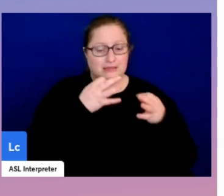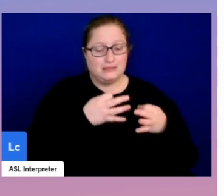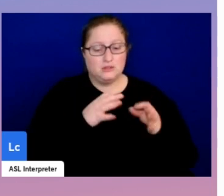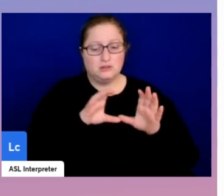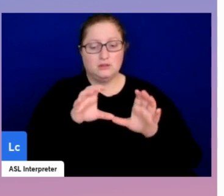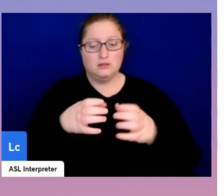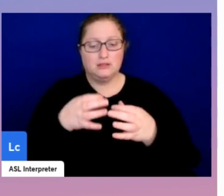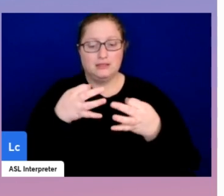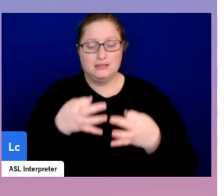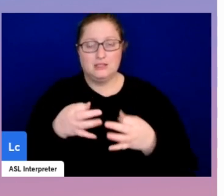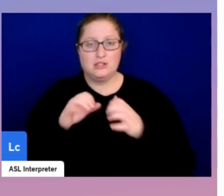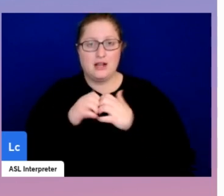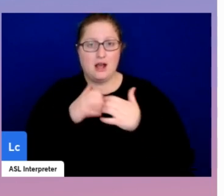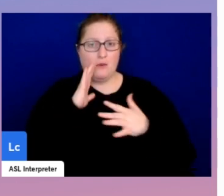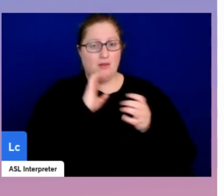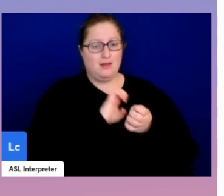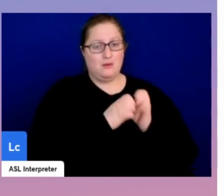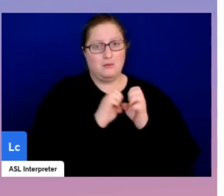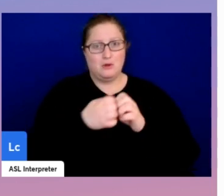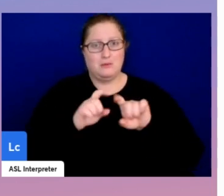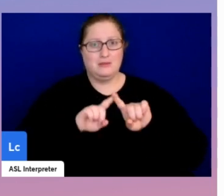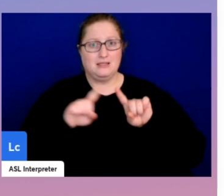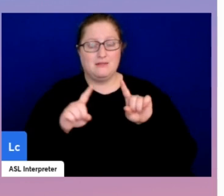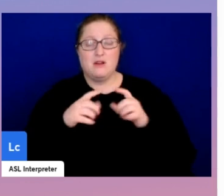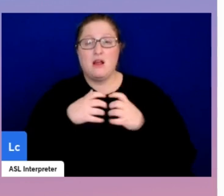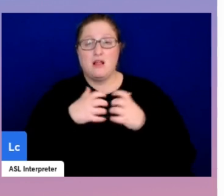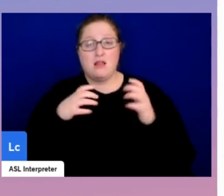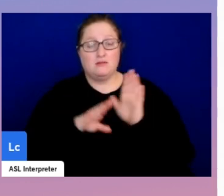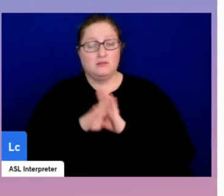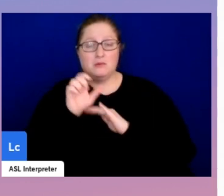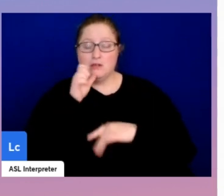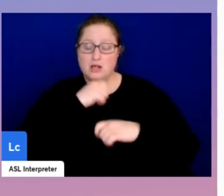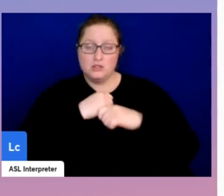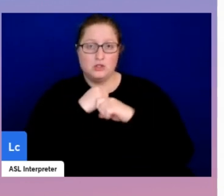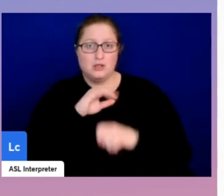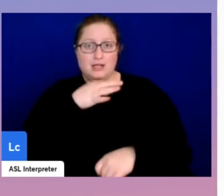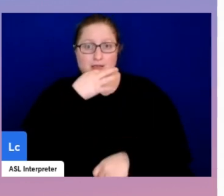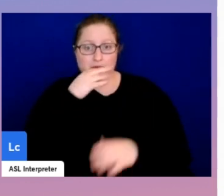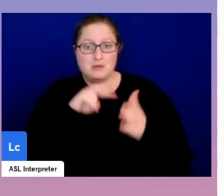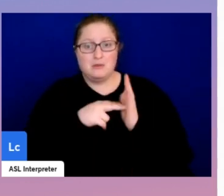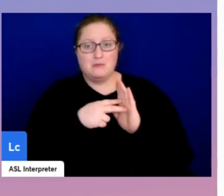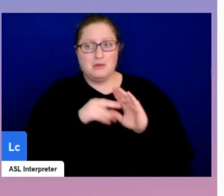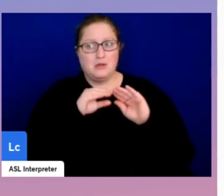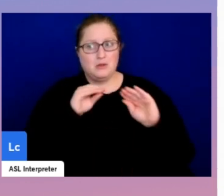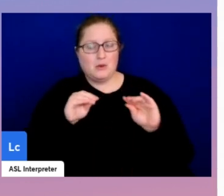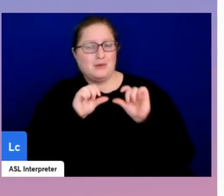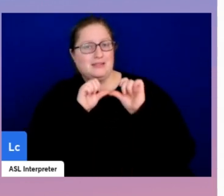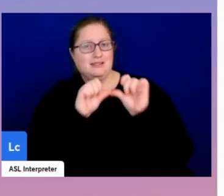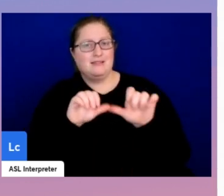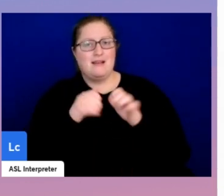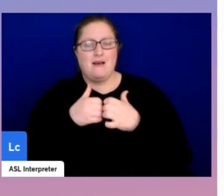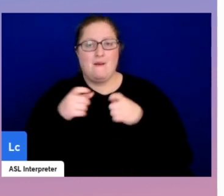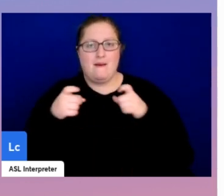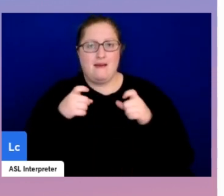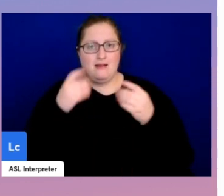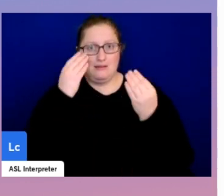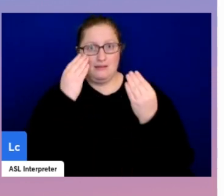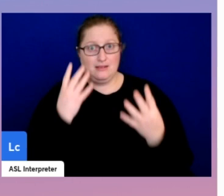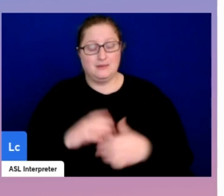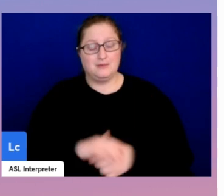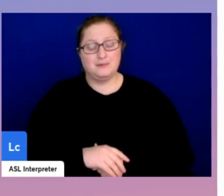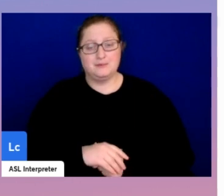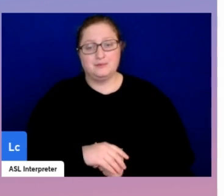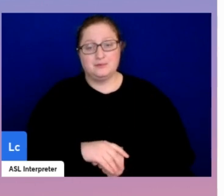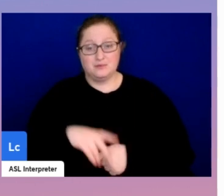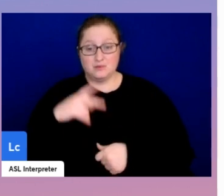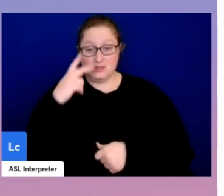And the reality is, many developers are not security experts, so at best, you get this inconsistency on how they handle data. Looking at this